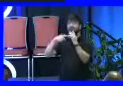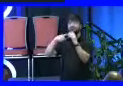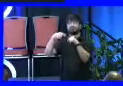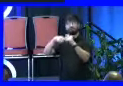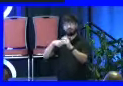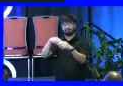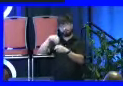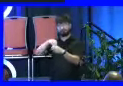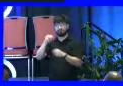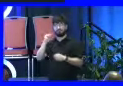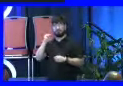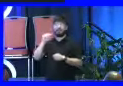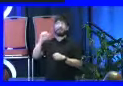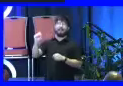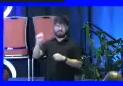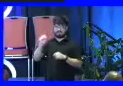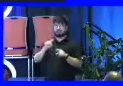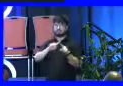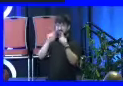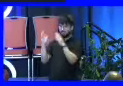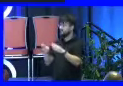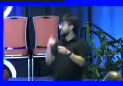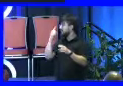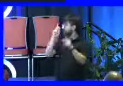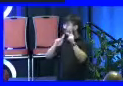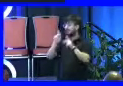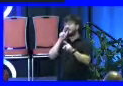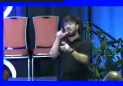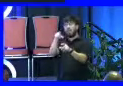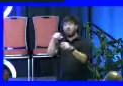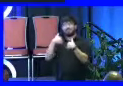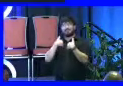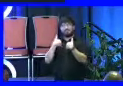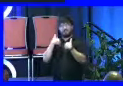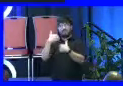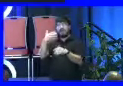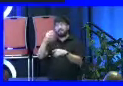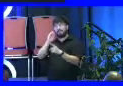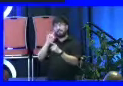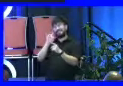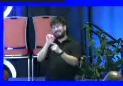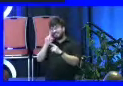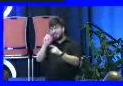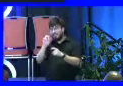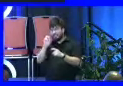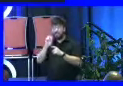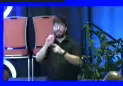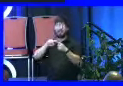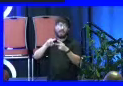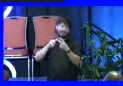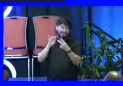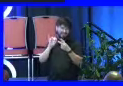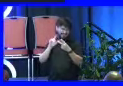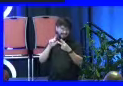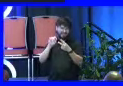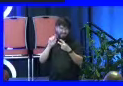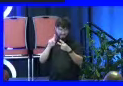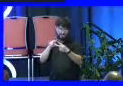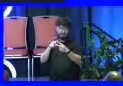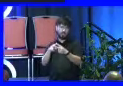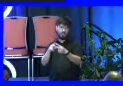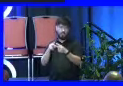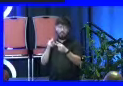we have different plans for people who are on Medicare and Medicaid than we do for people who are on just Medicaid and are